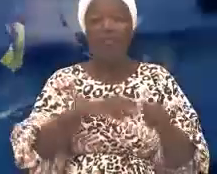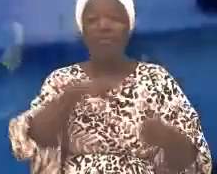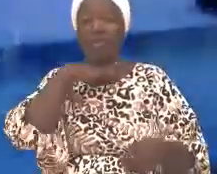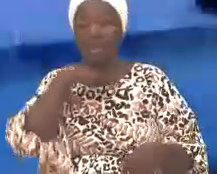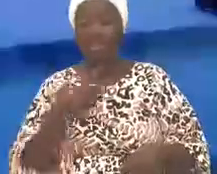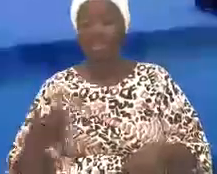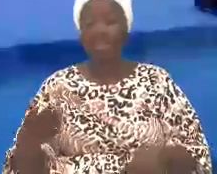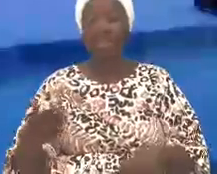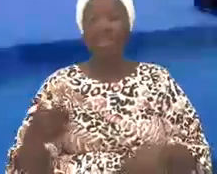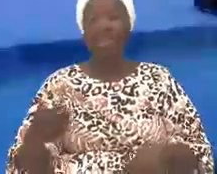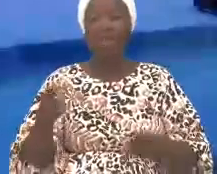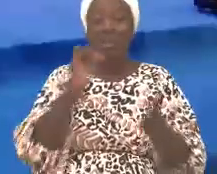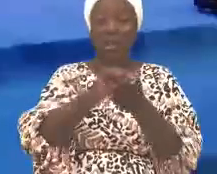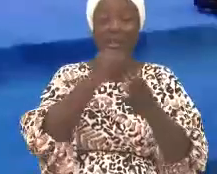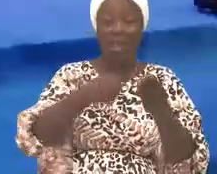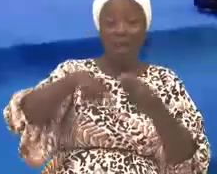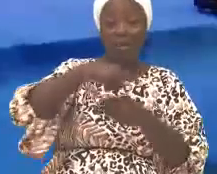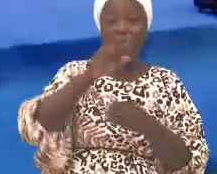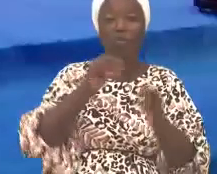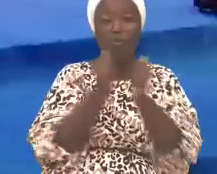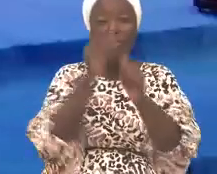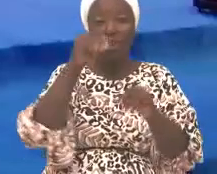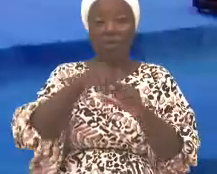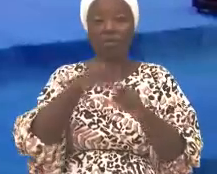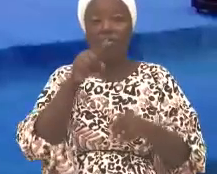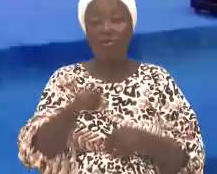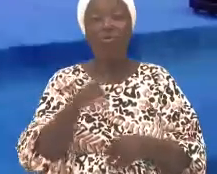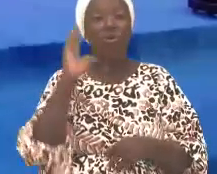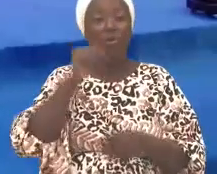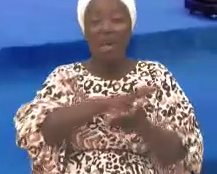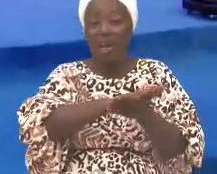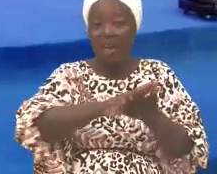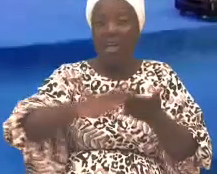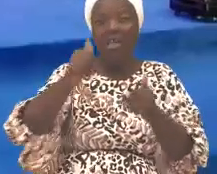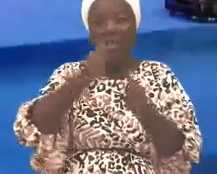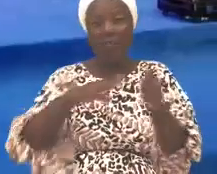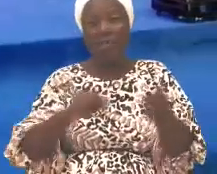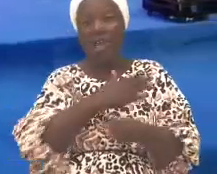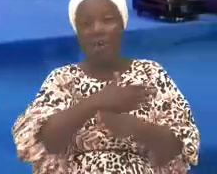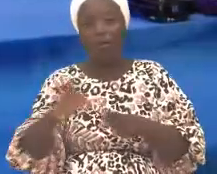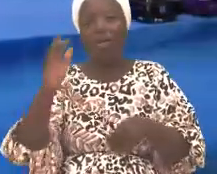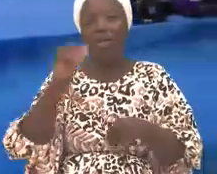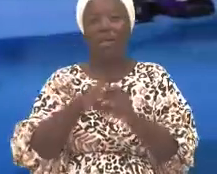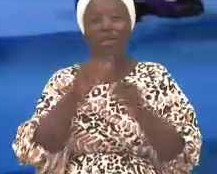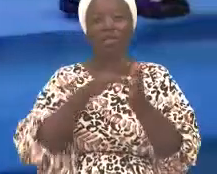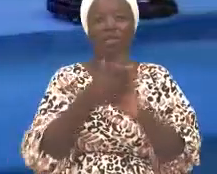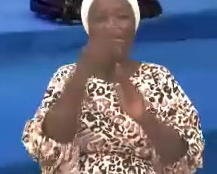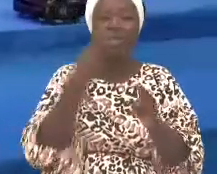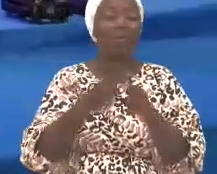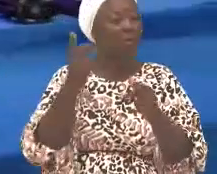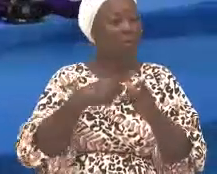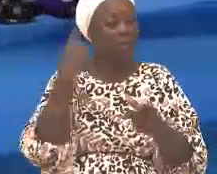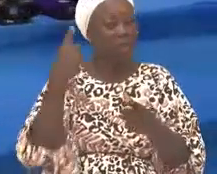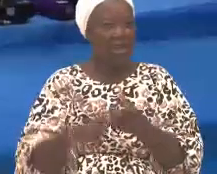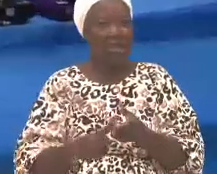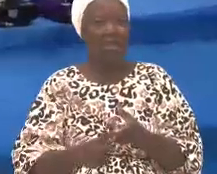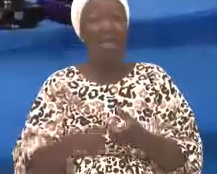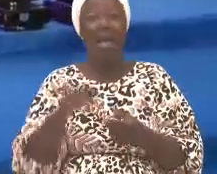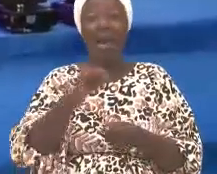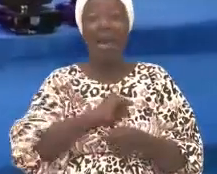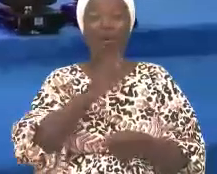defilement around you, within you, it will cleanse everything away in Jesus' name. Then I will